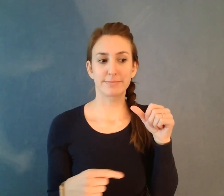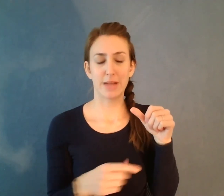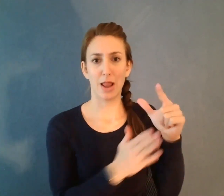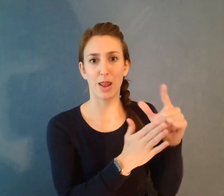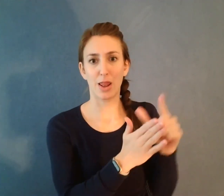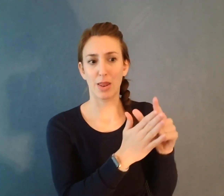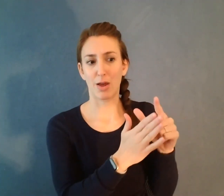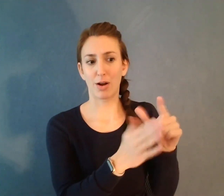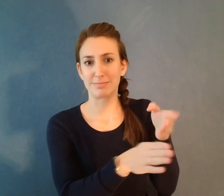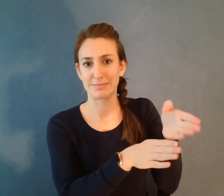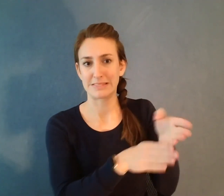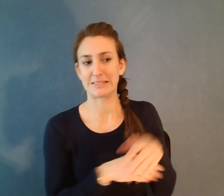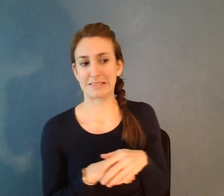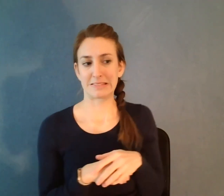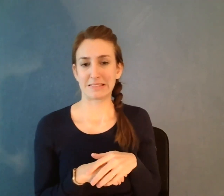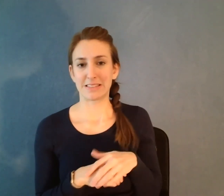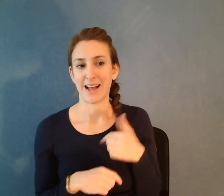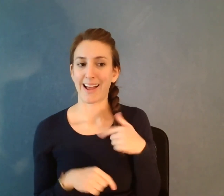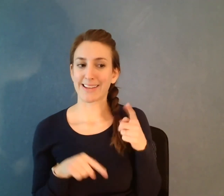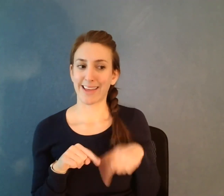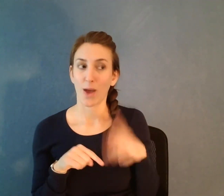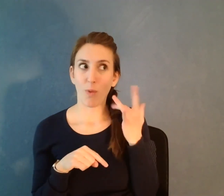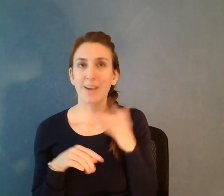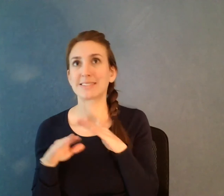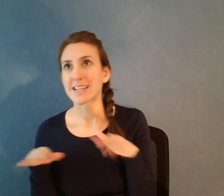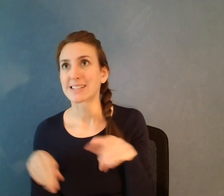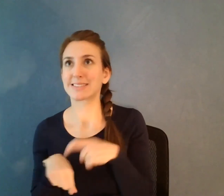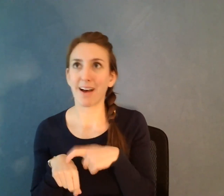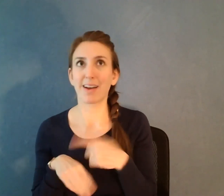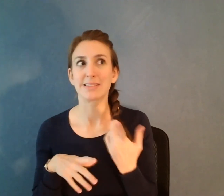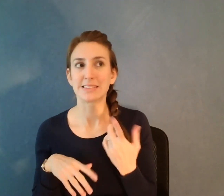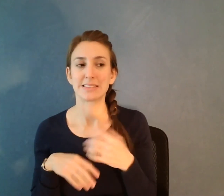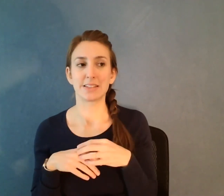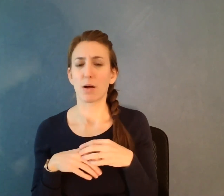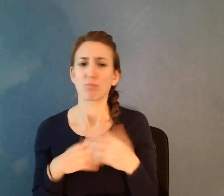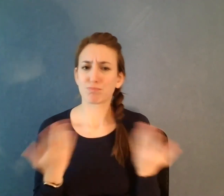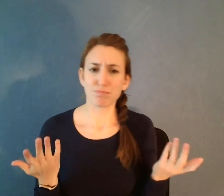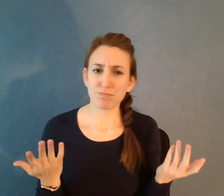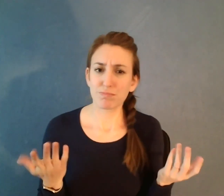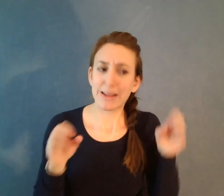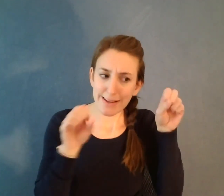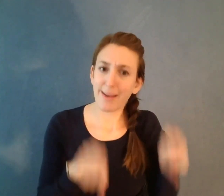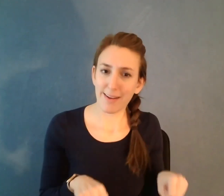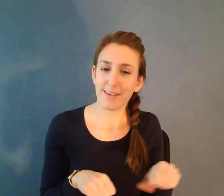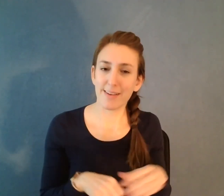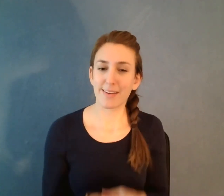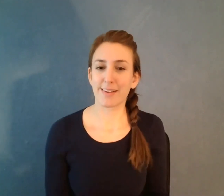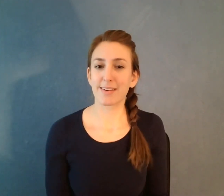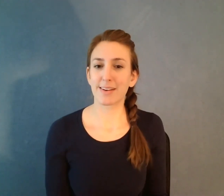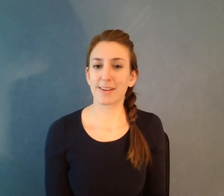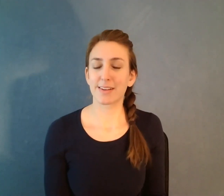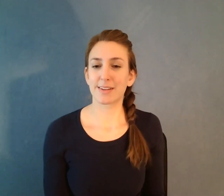this because I have kids and I don't have the time for it or whatnot. That is one of the things that I hope